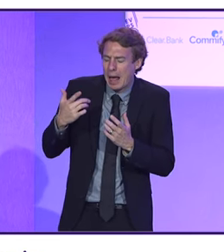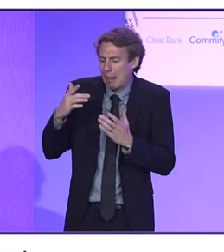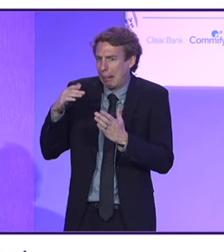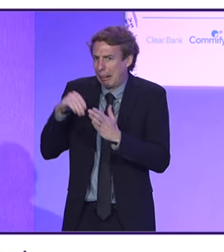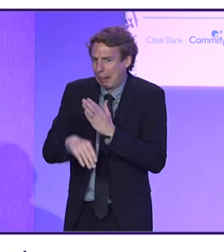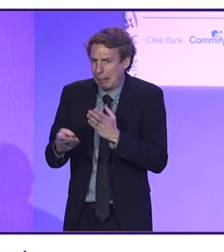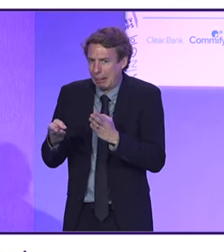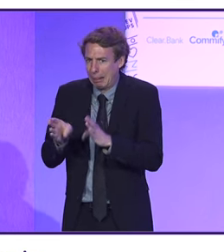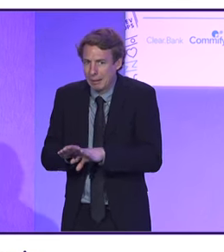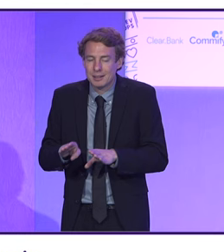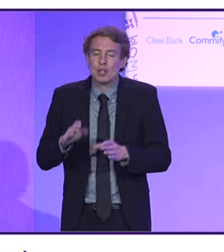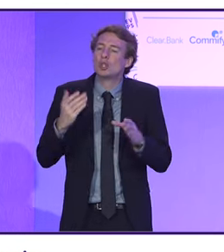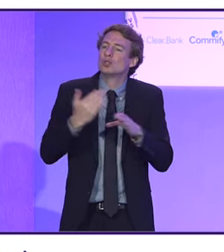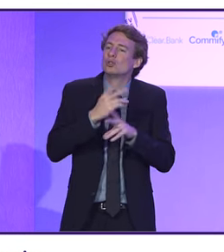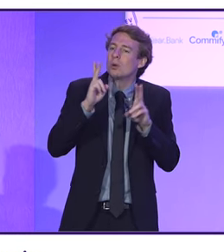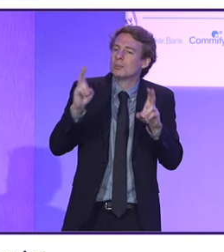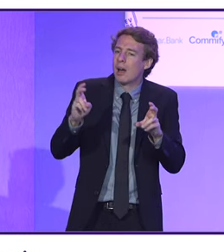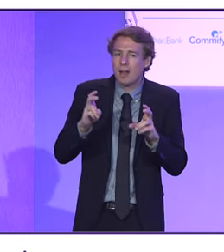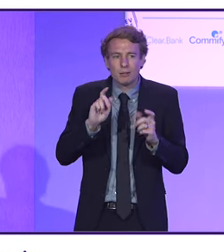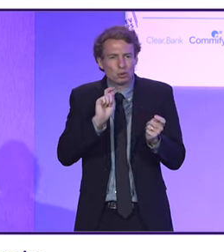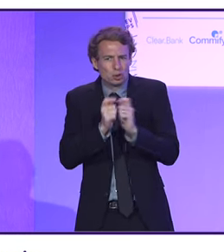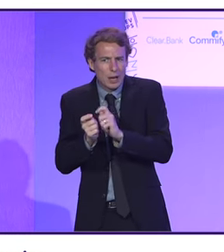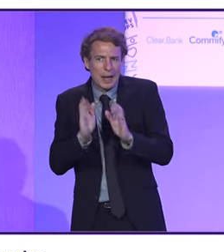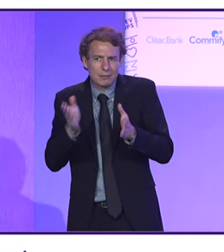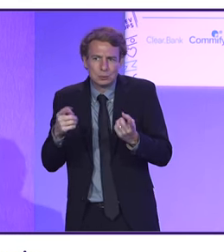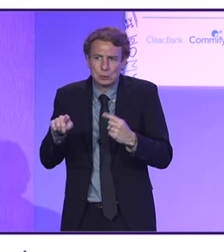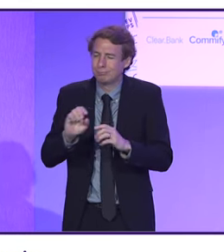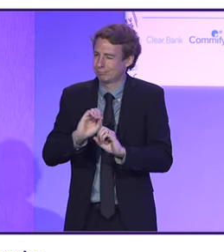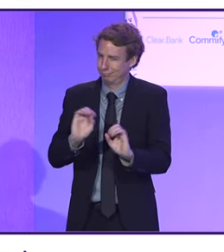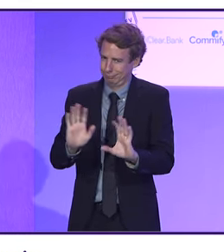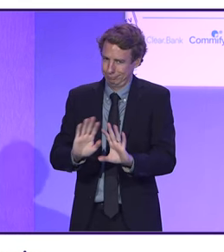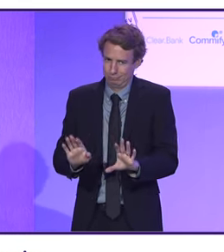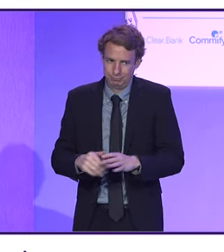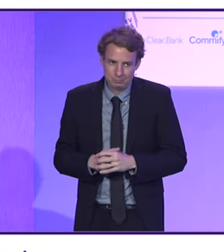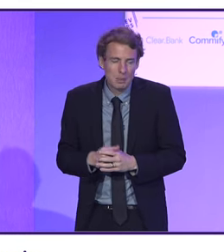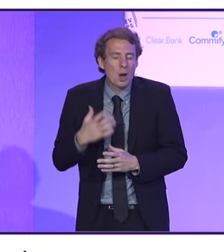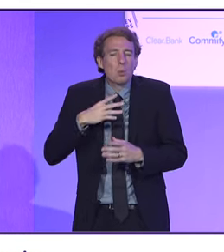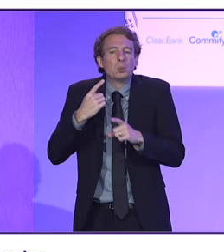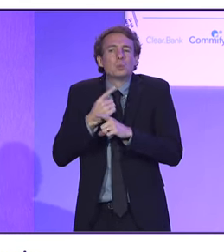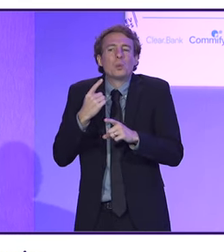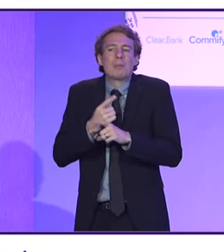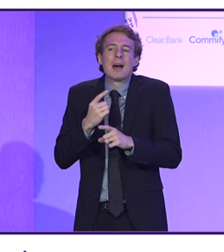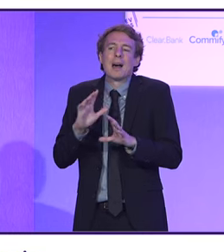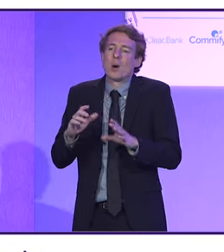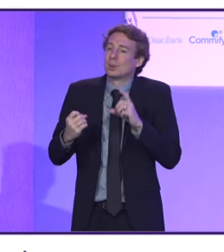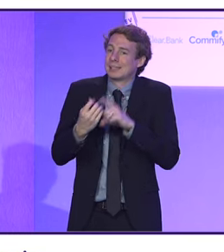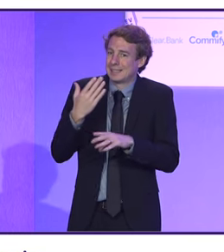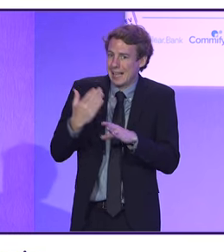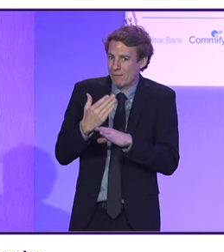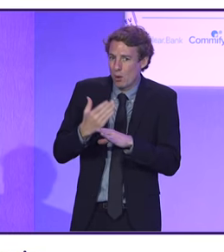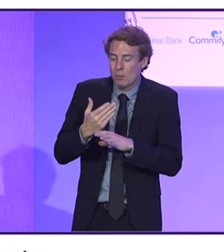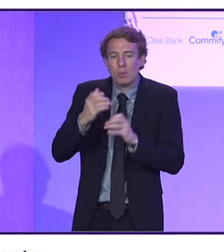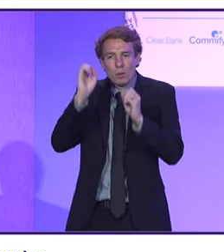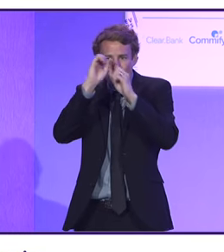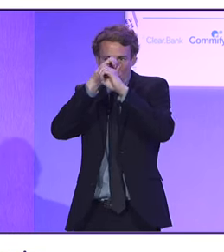titles, okay? That's not what we're here to do today. But I do want to talk about the concepts about platforms and about DevOps and